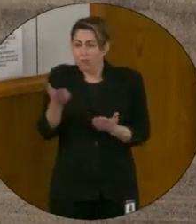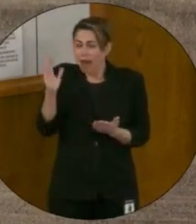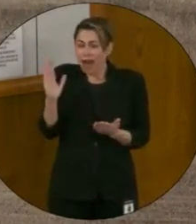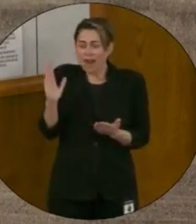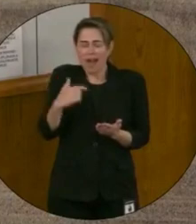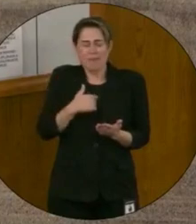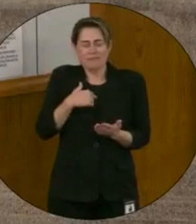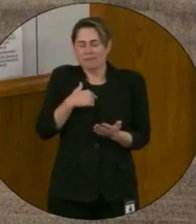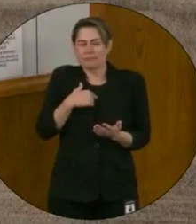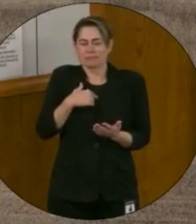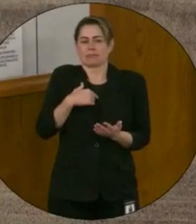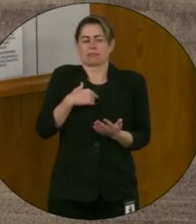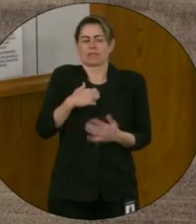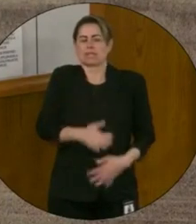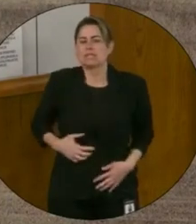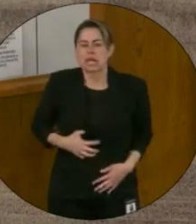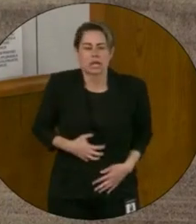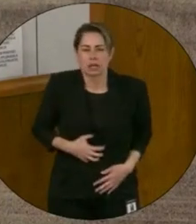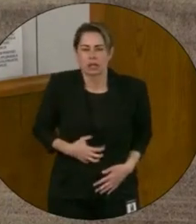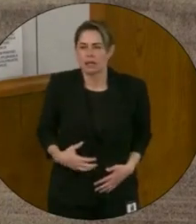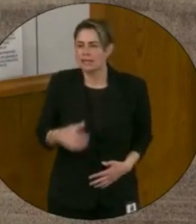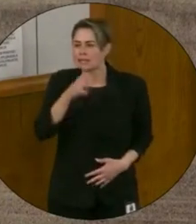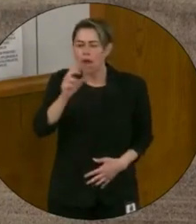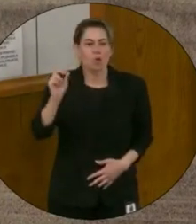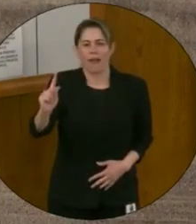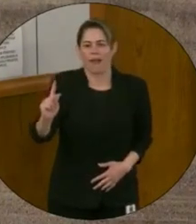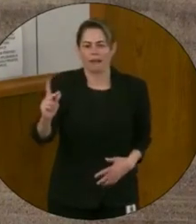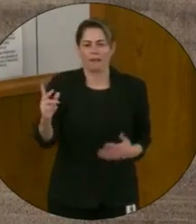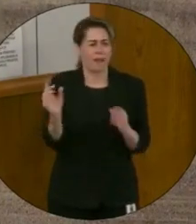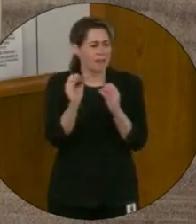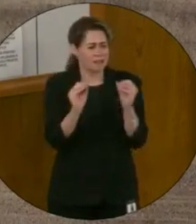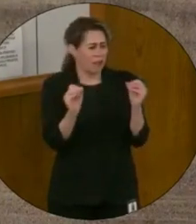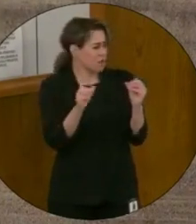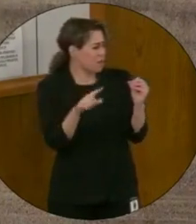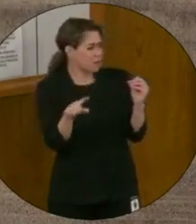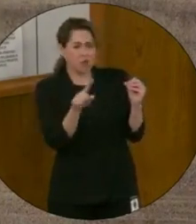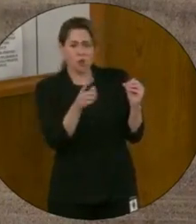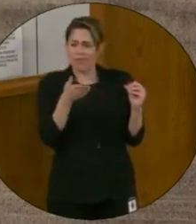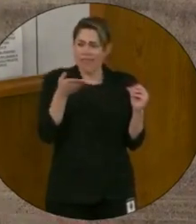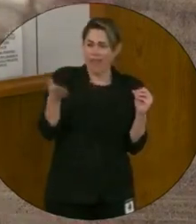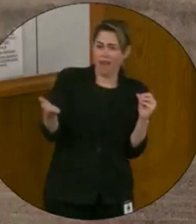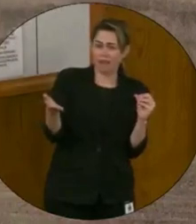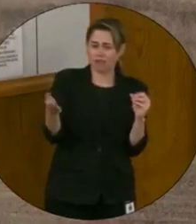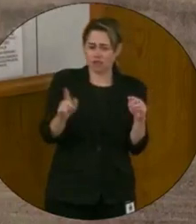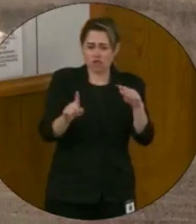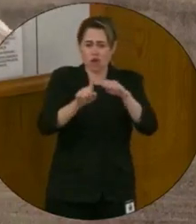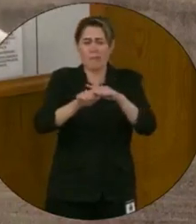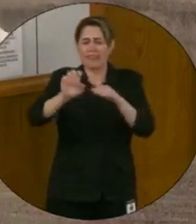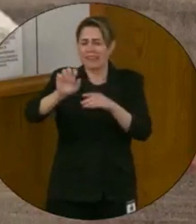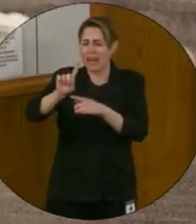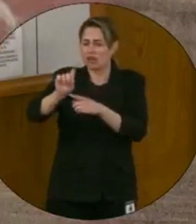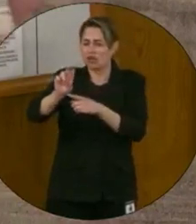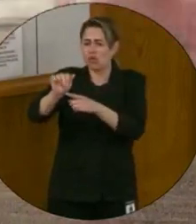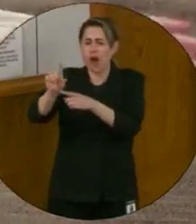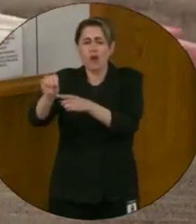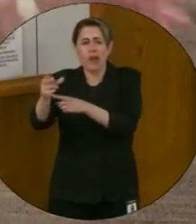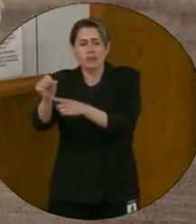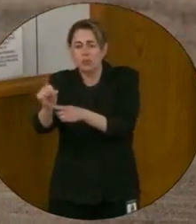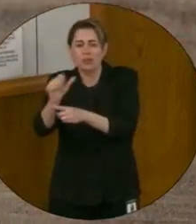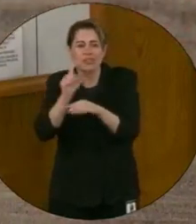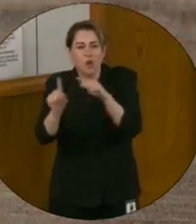make me sick. This isn't okay. None of you were there at El Dorado. You know, I've